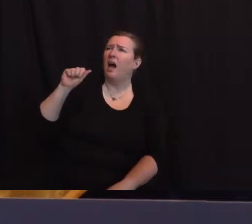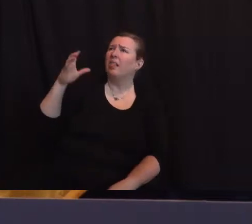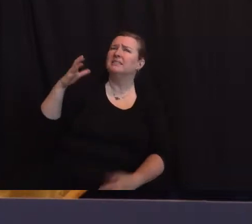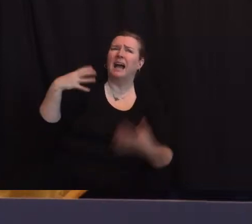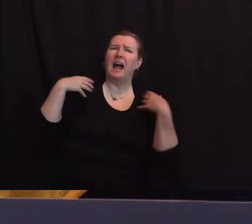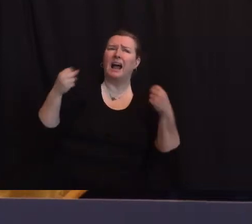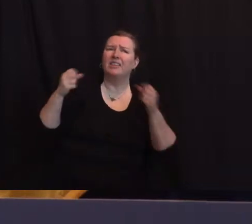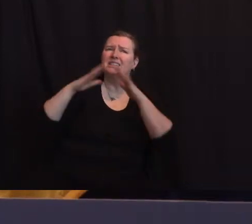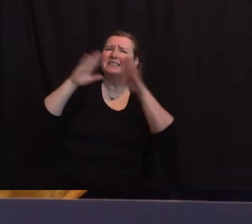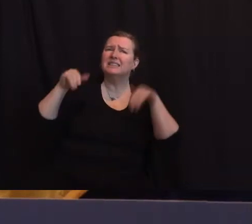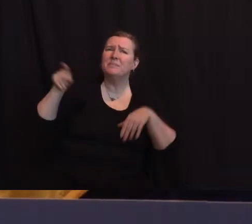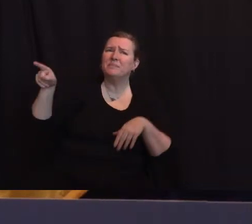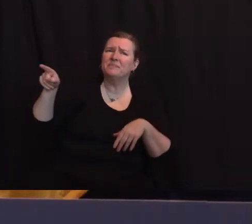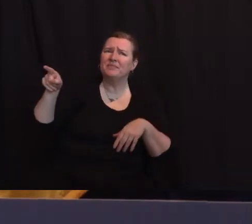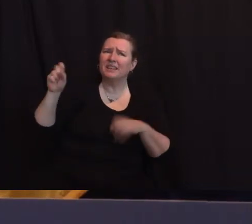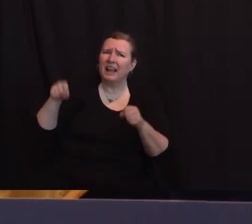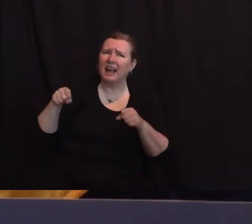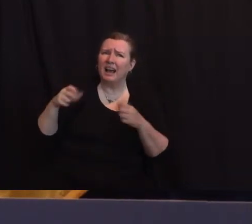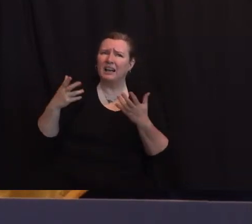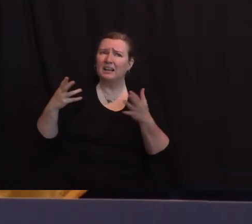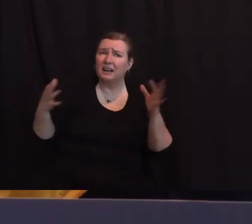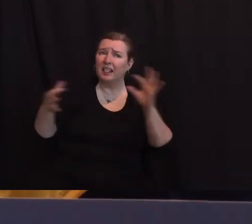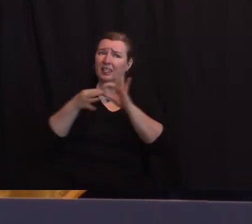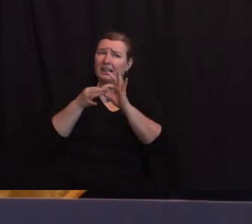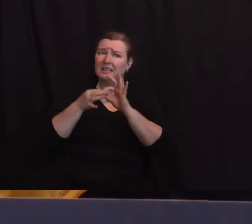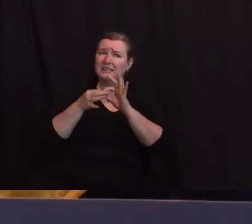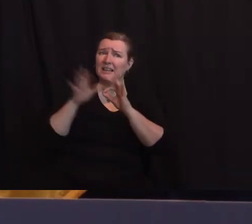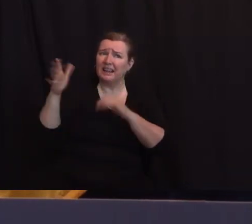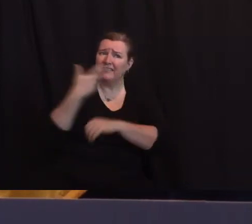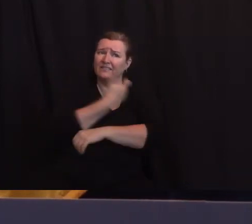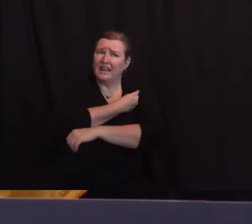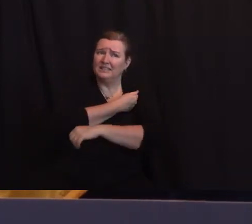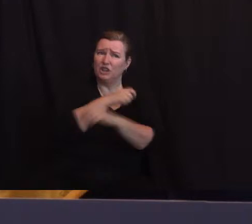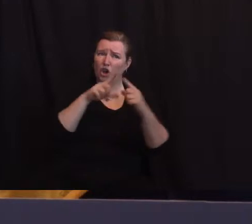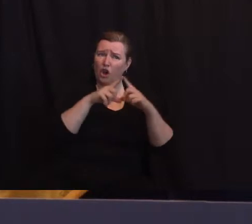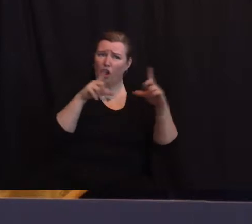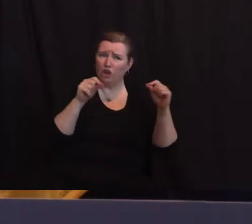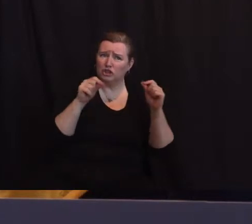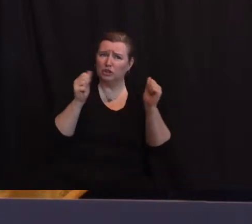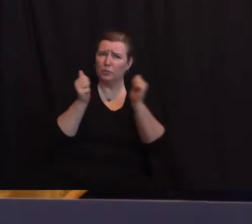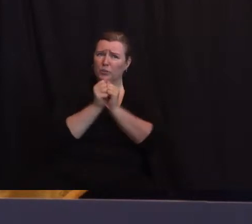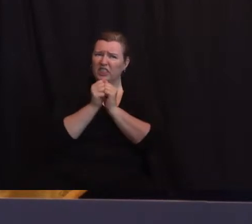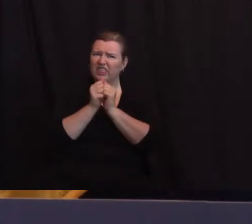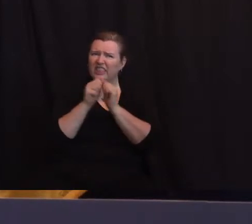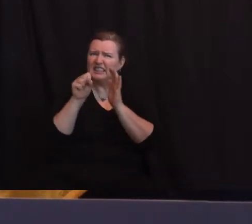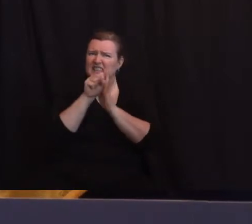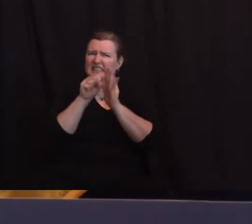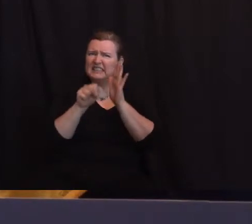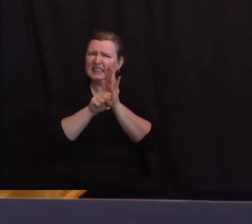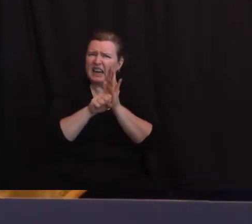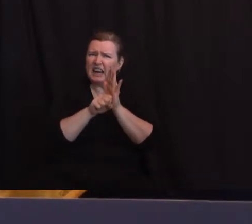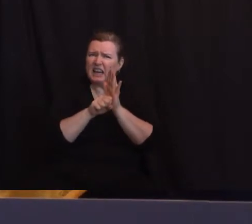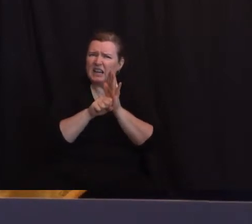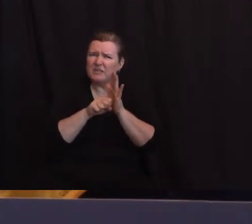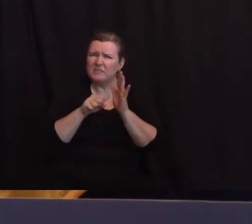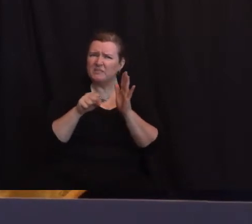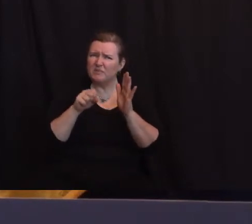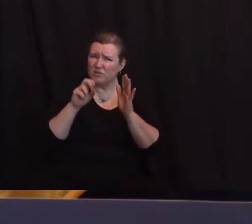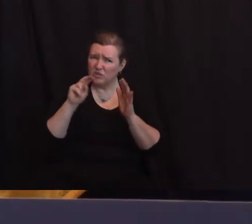vaccination cards with Clear's app so that they have access to it digitally. Is the state having conversations to adopt a COVID-19 vaccination